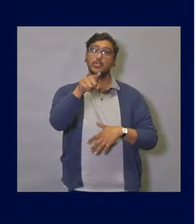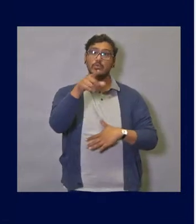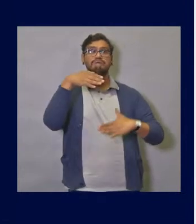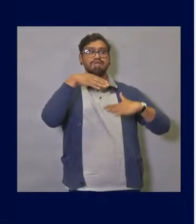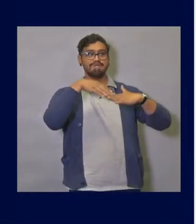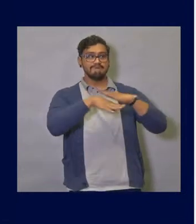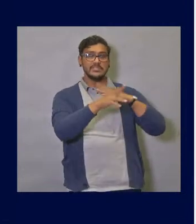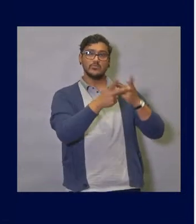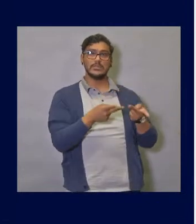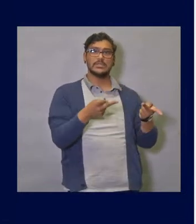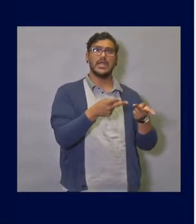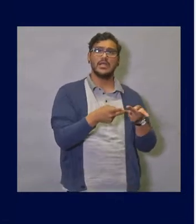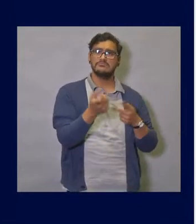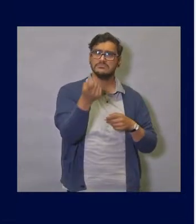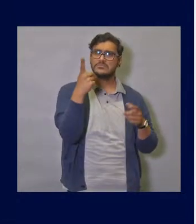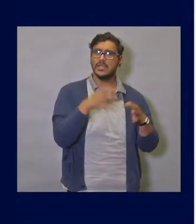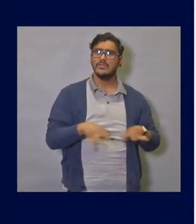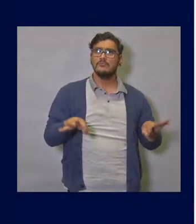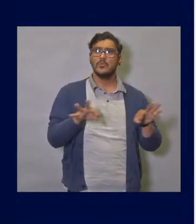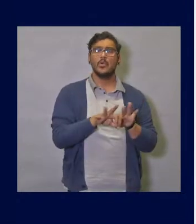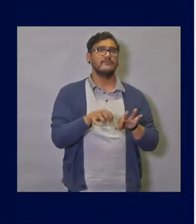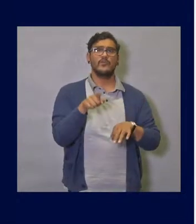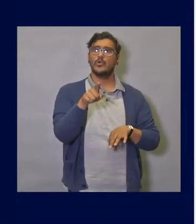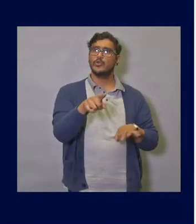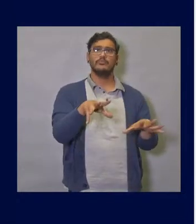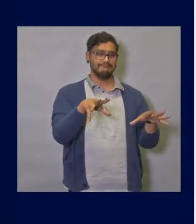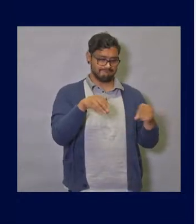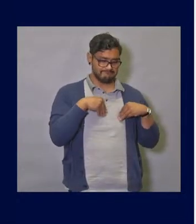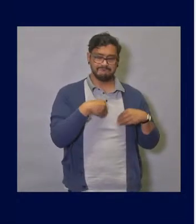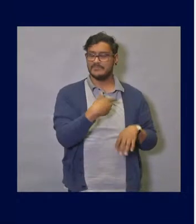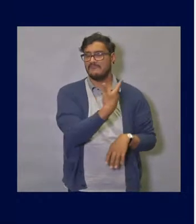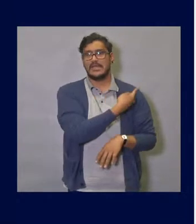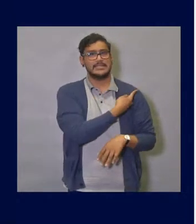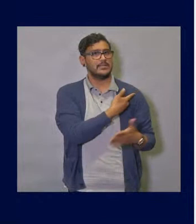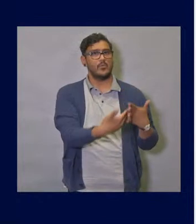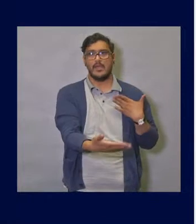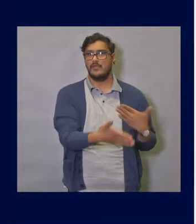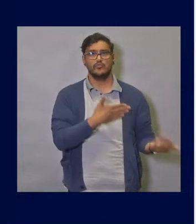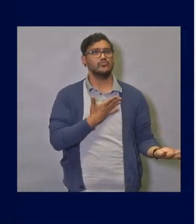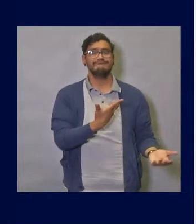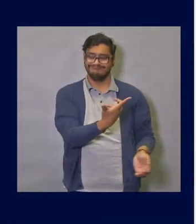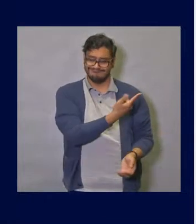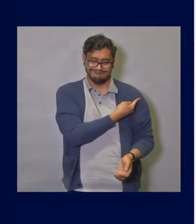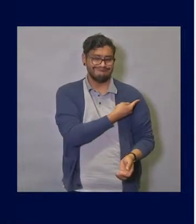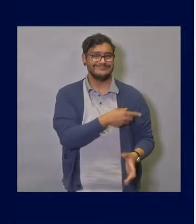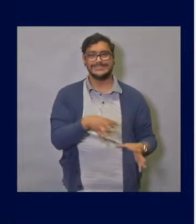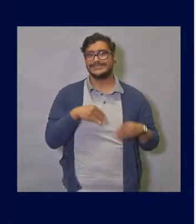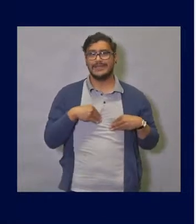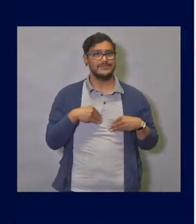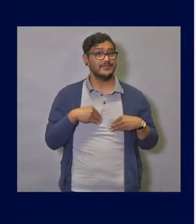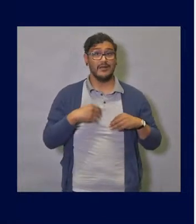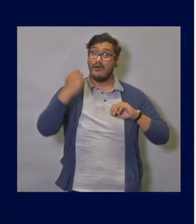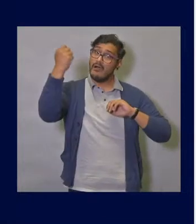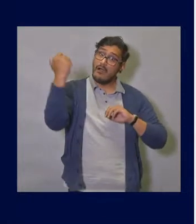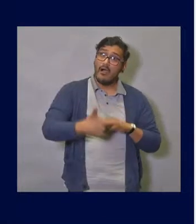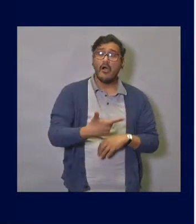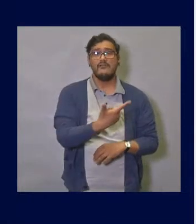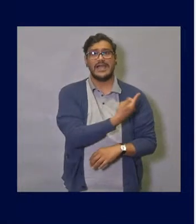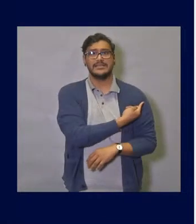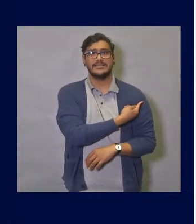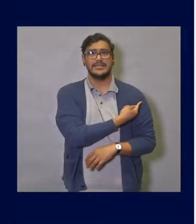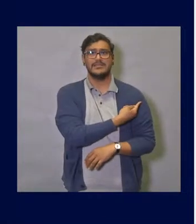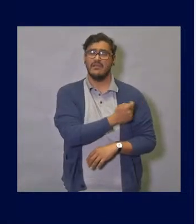will be very important to just accept the vaccine that's being provided, as all of the vaccines that we have and that we're able to